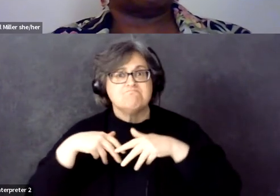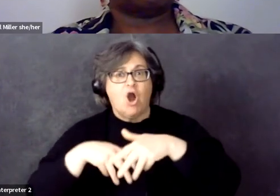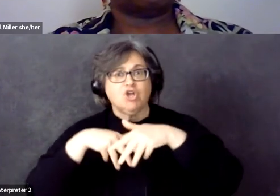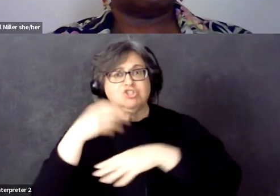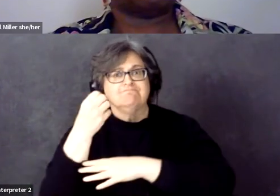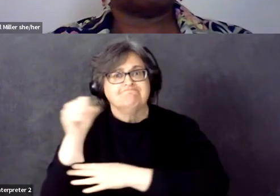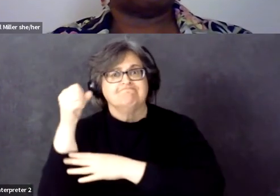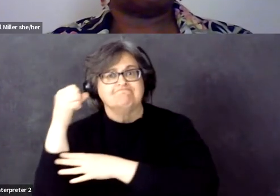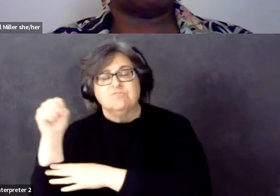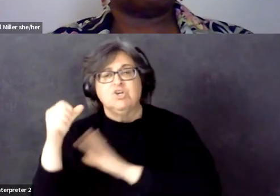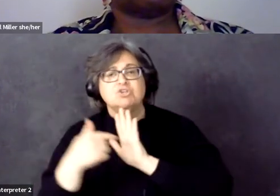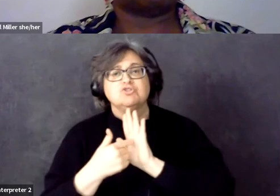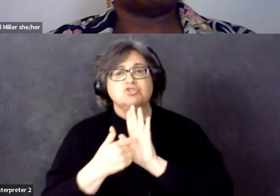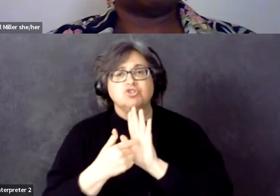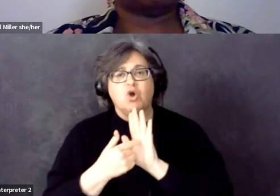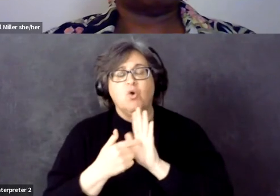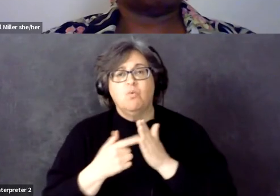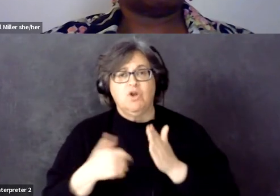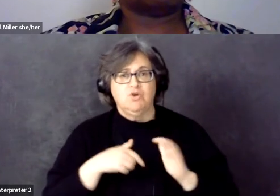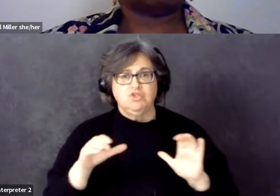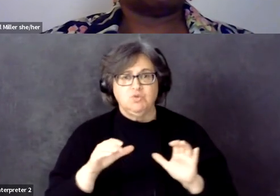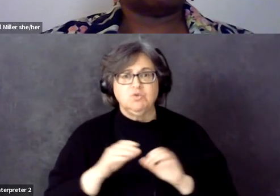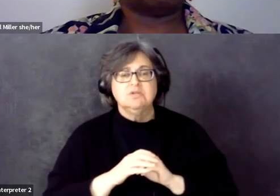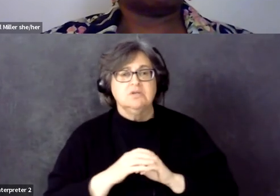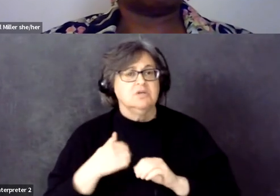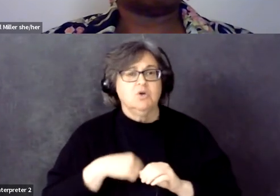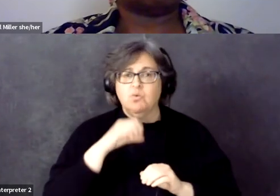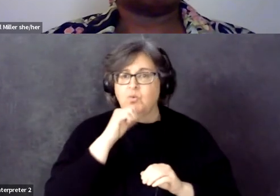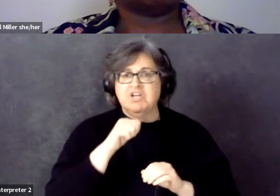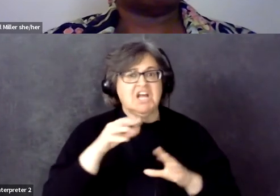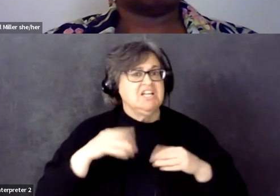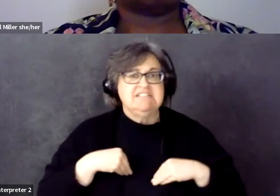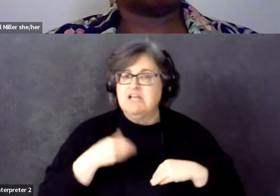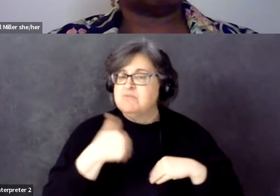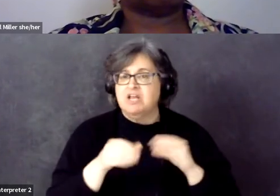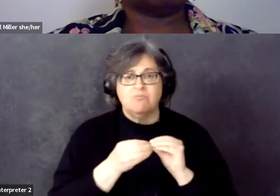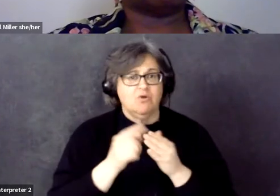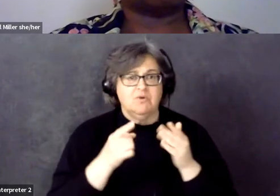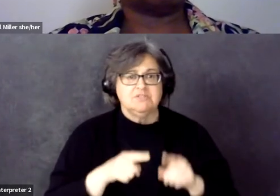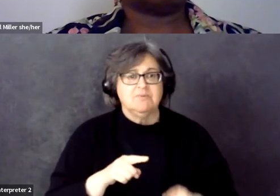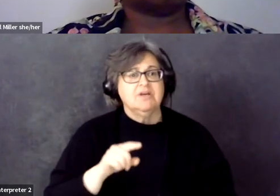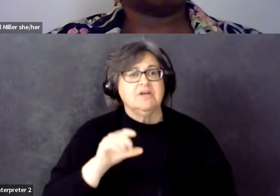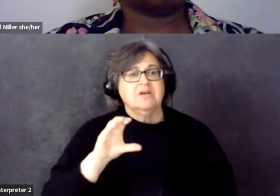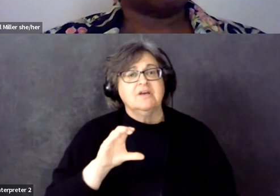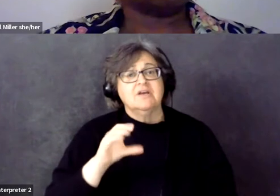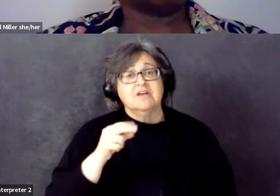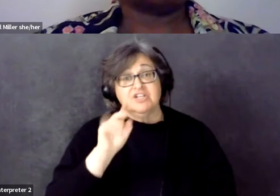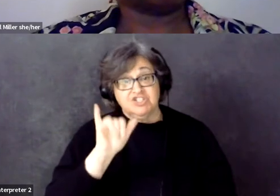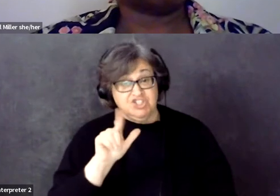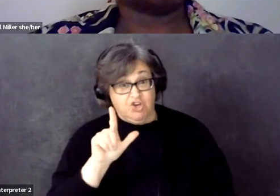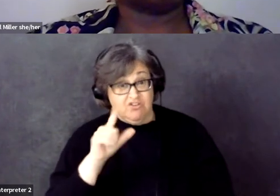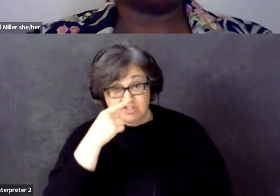as a way to showcase that what we were dealing with, we were not going to take it anymore. And so Cheryl, if you could talk a little bit